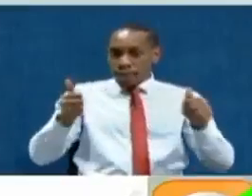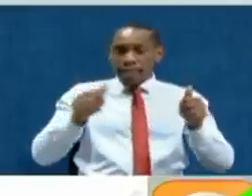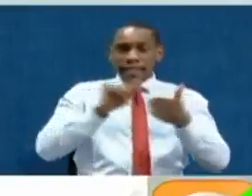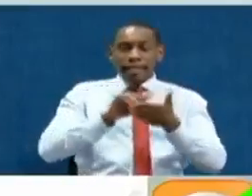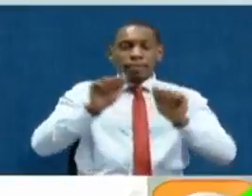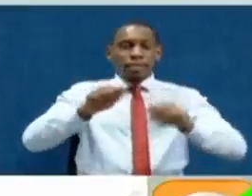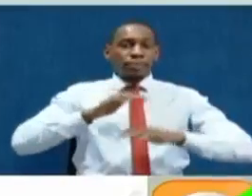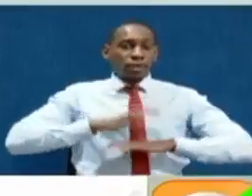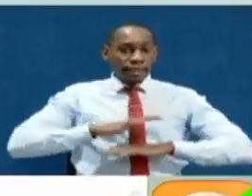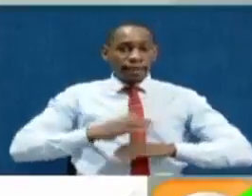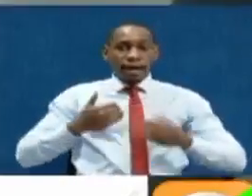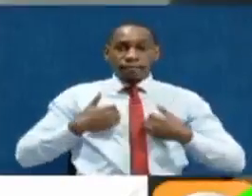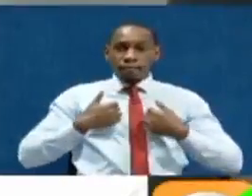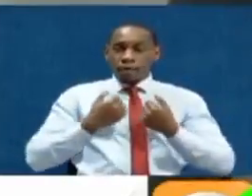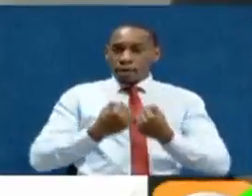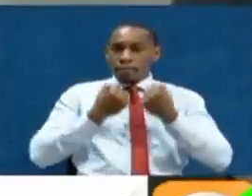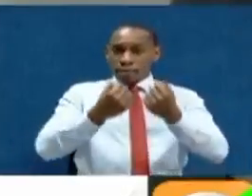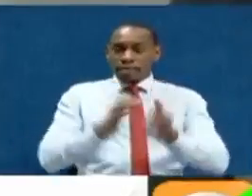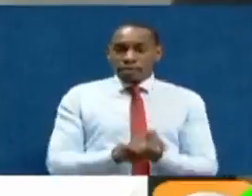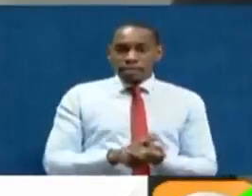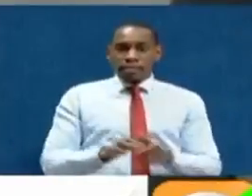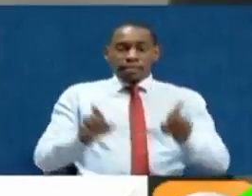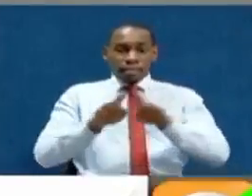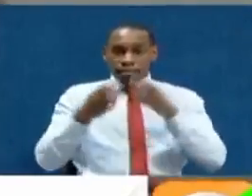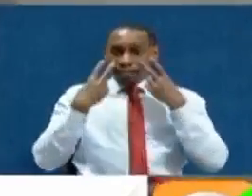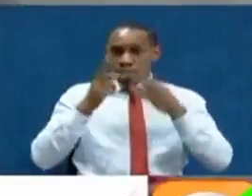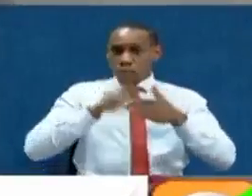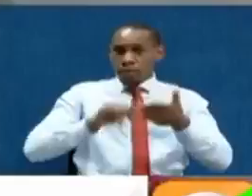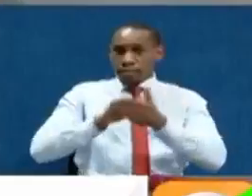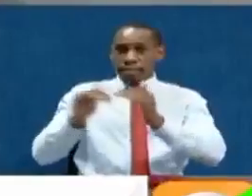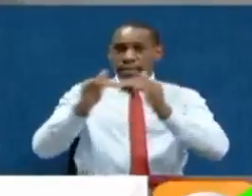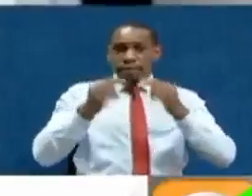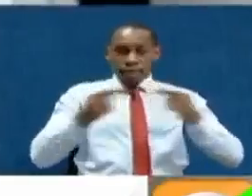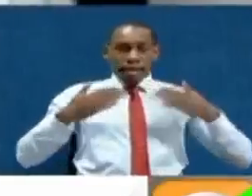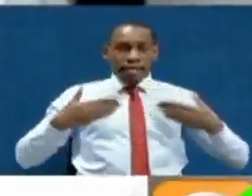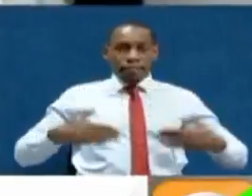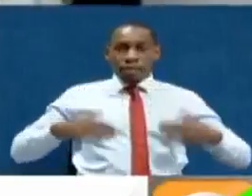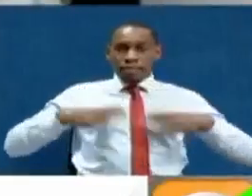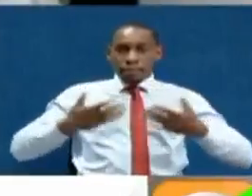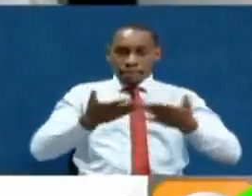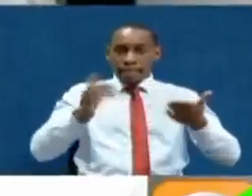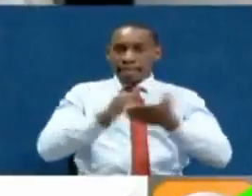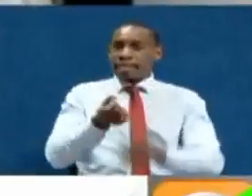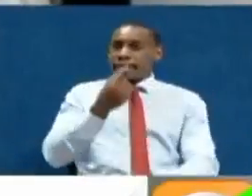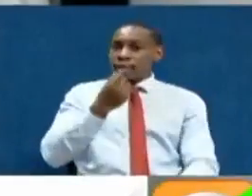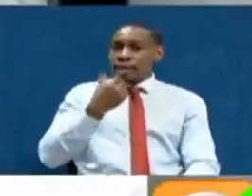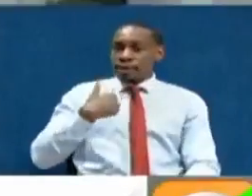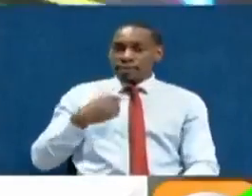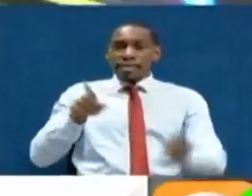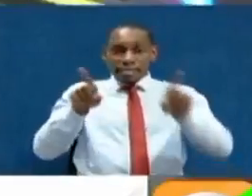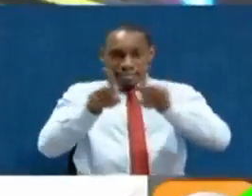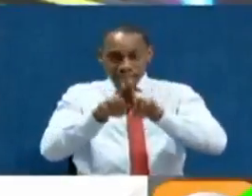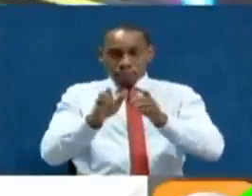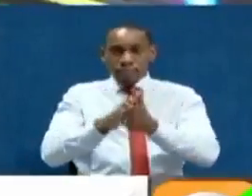will be enough herd immunity. The trial also found that the levels of antibodies in the people who received the vaccine were